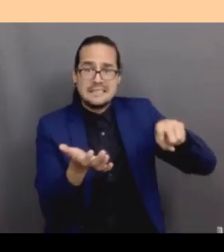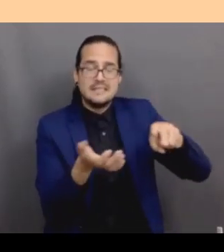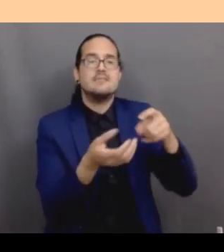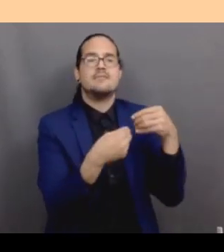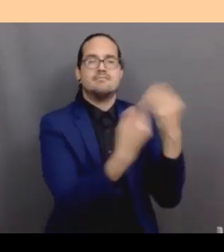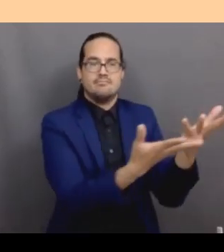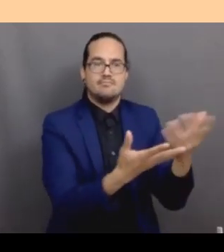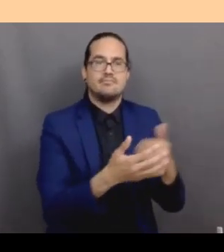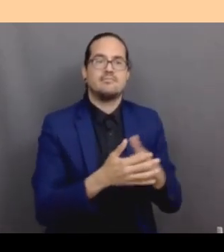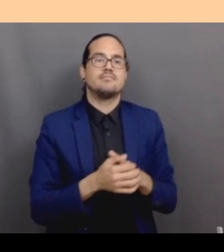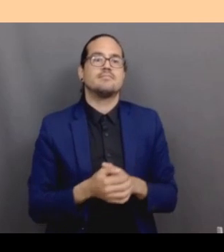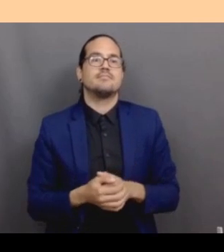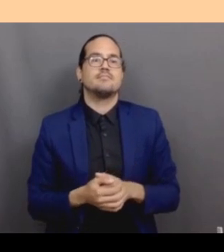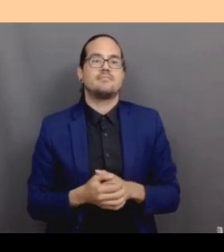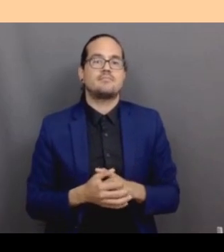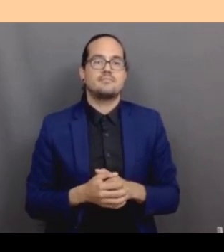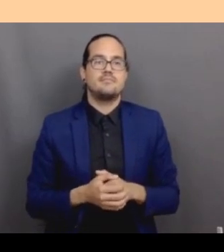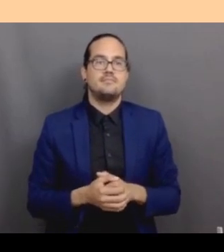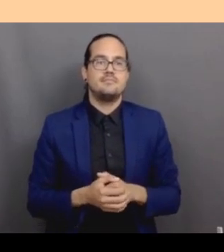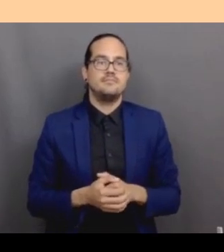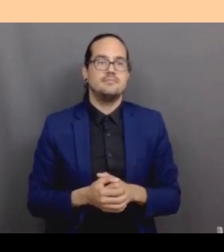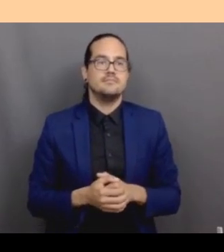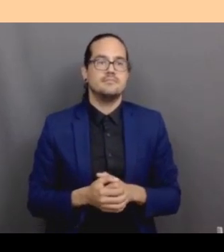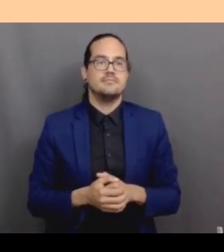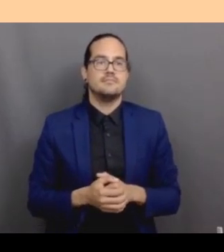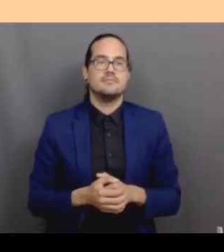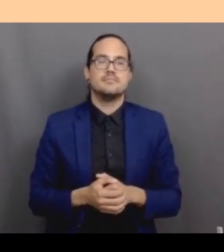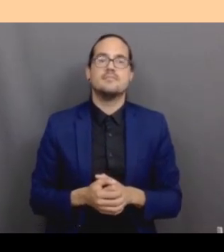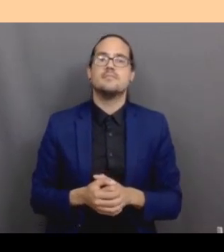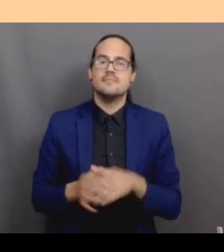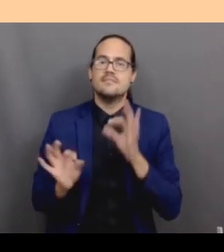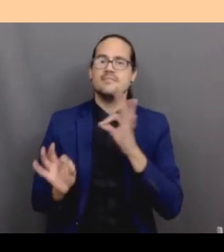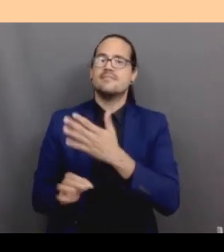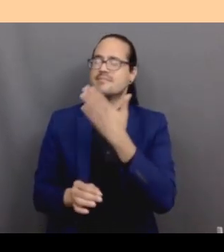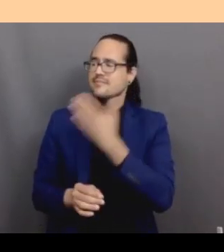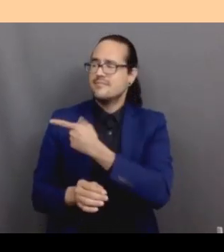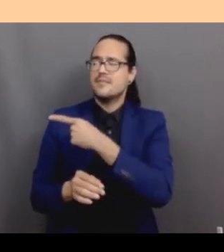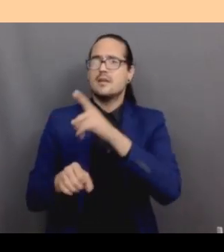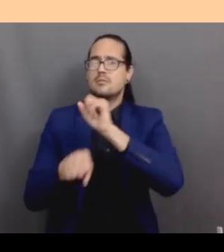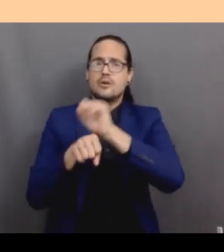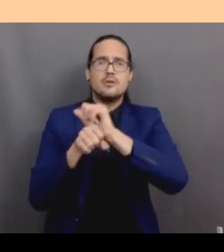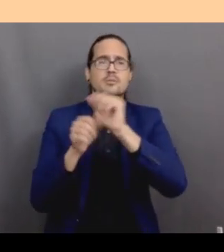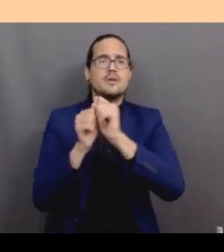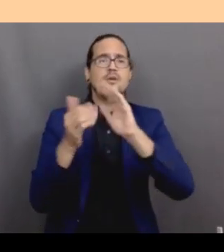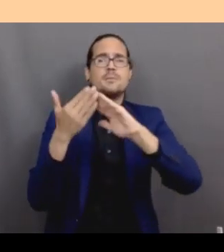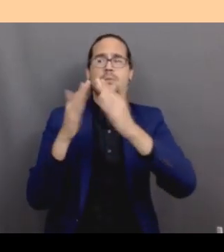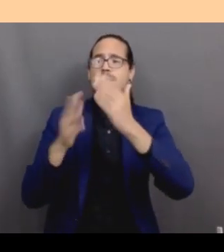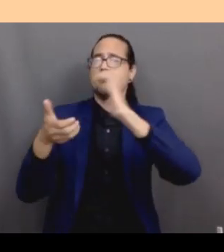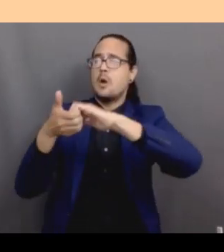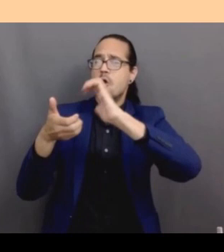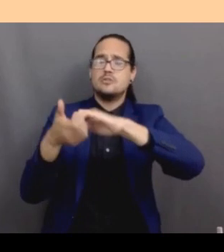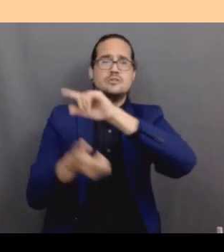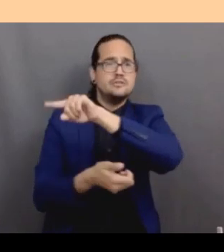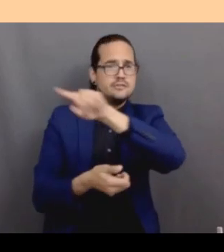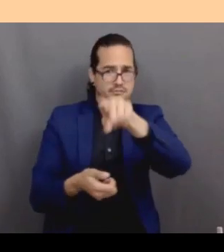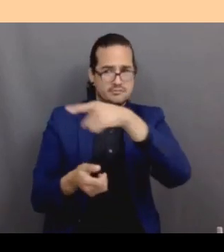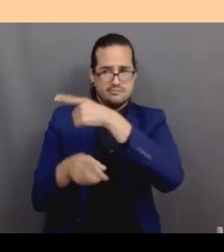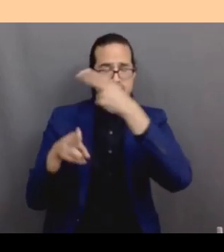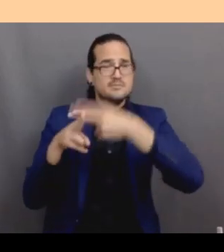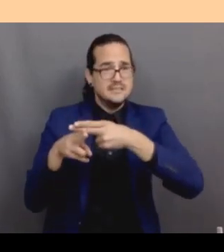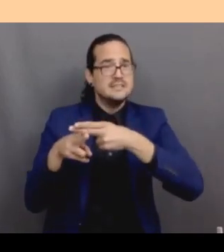great work with community partners, especially as it may impact our communities of